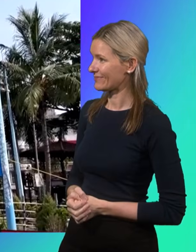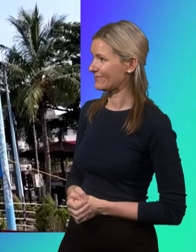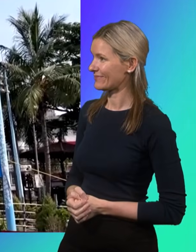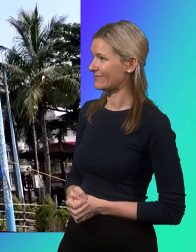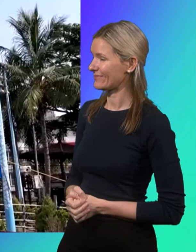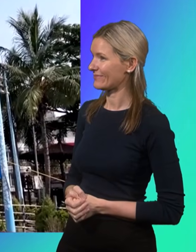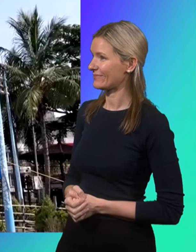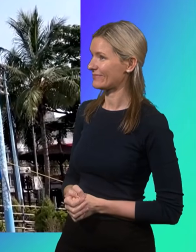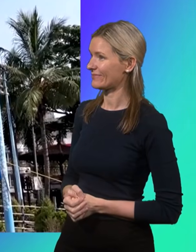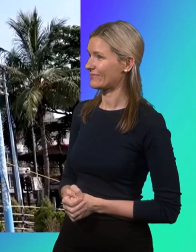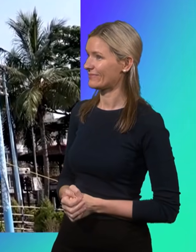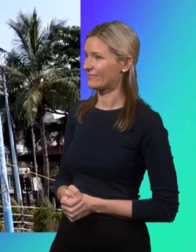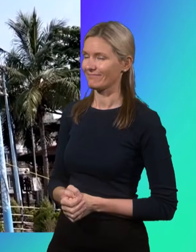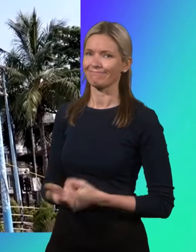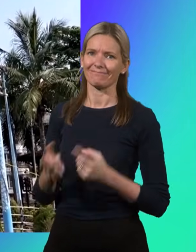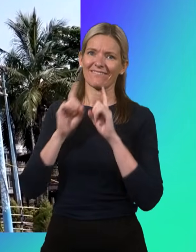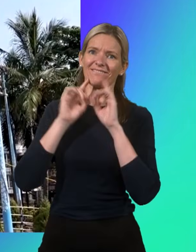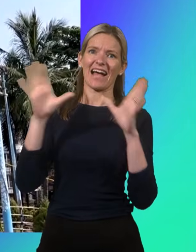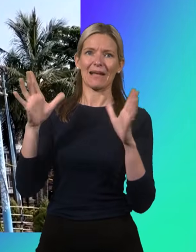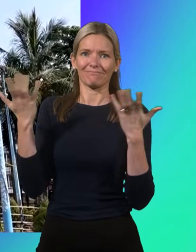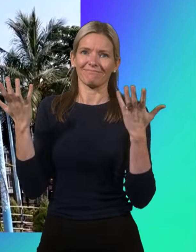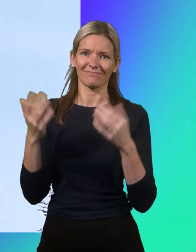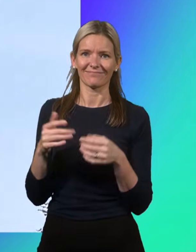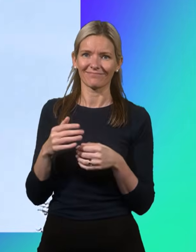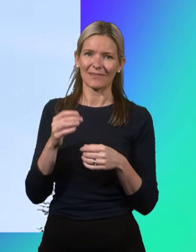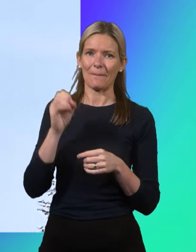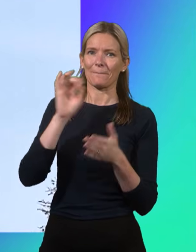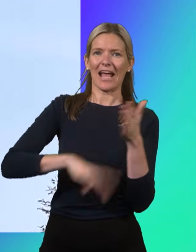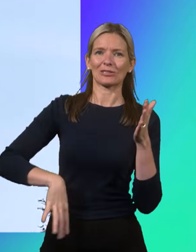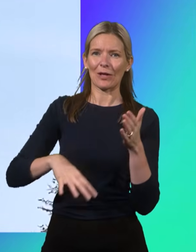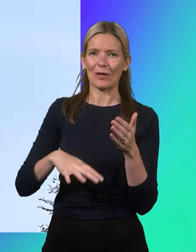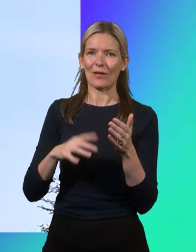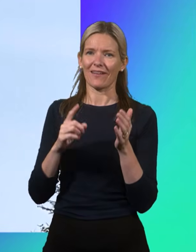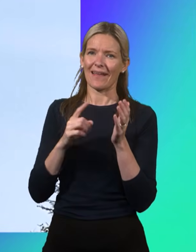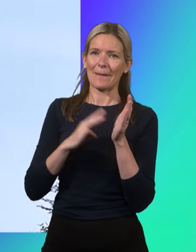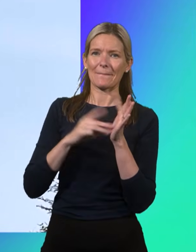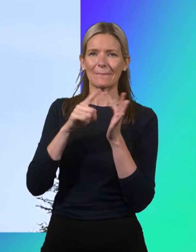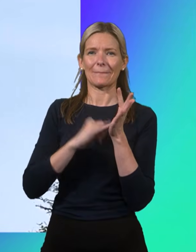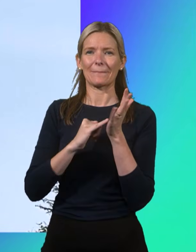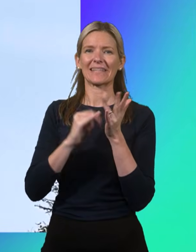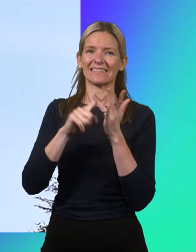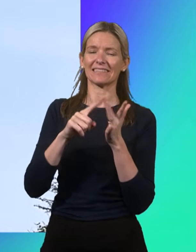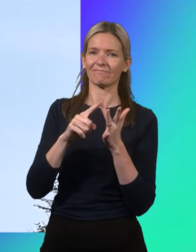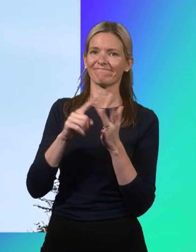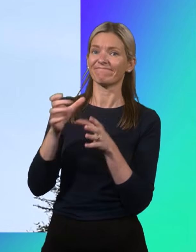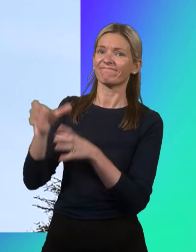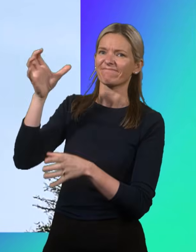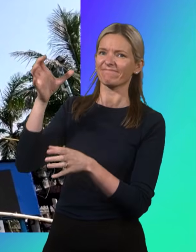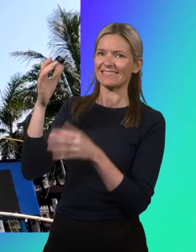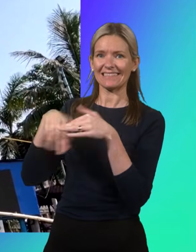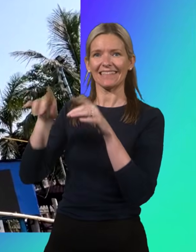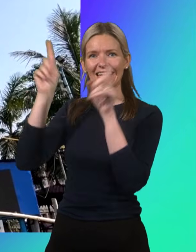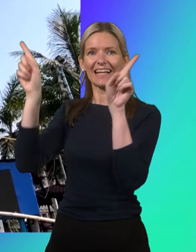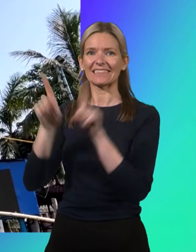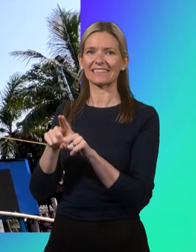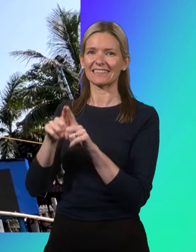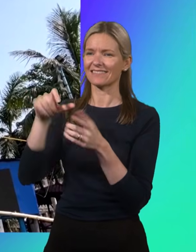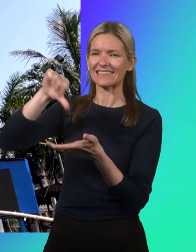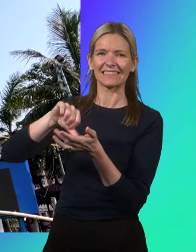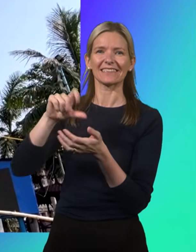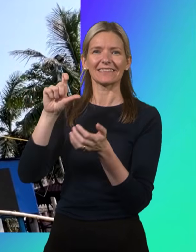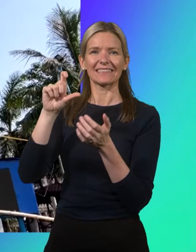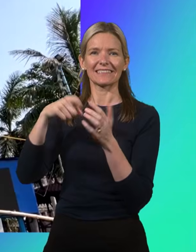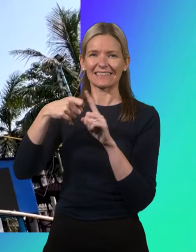And from one star striker to another, a statue for Barcelona legend Lionel Messi is being taken down in the